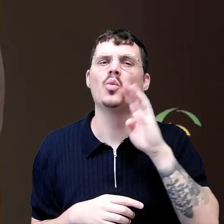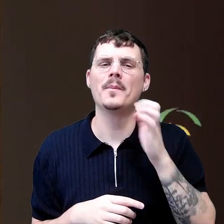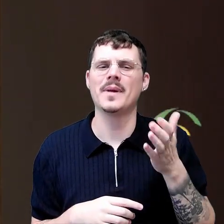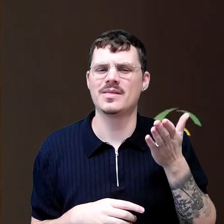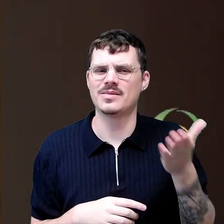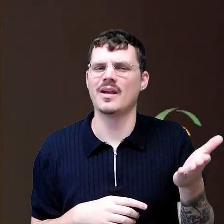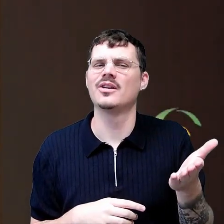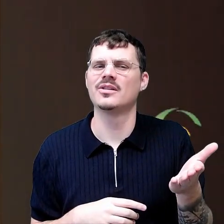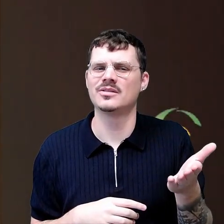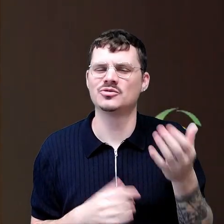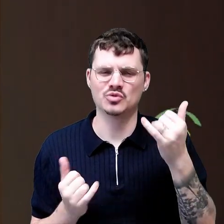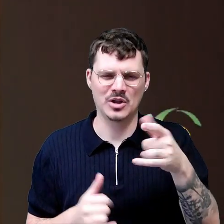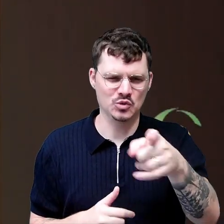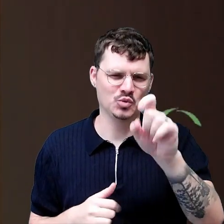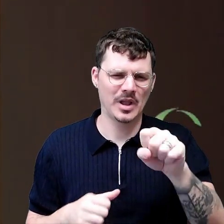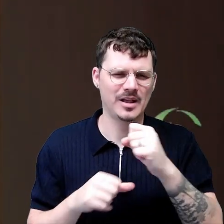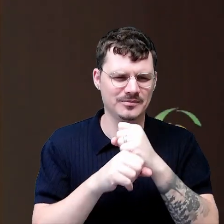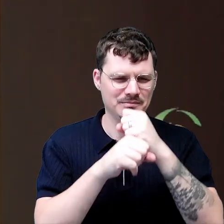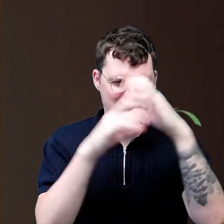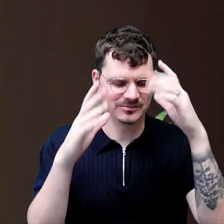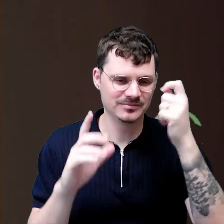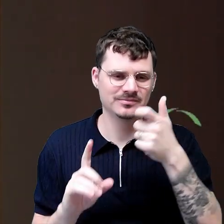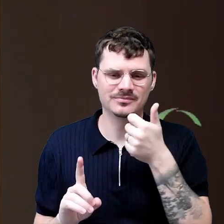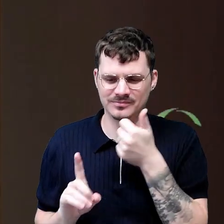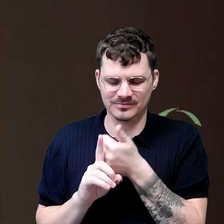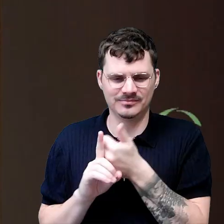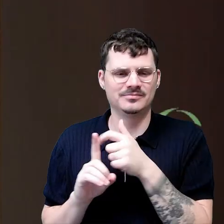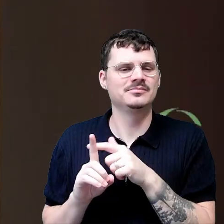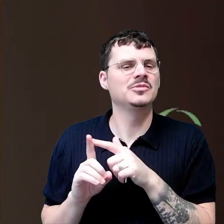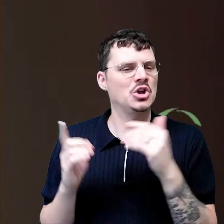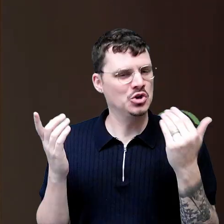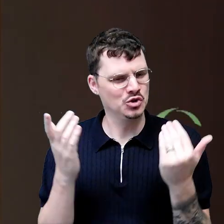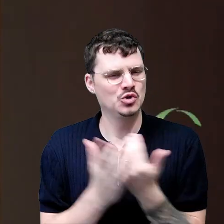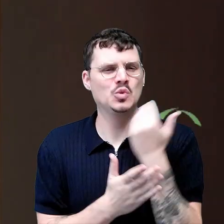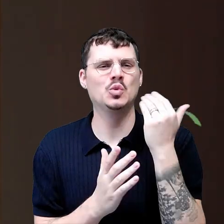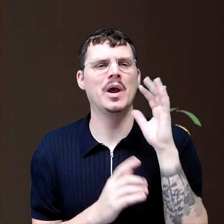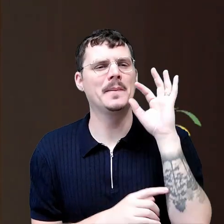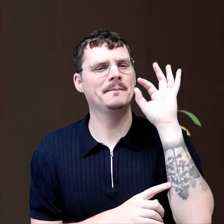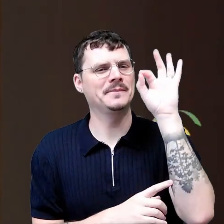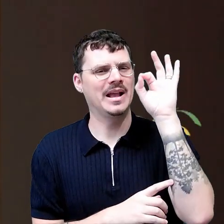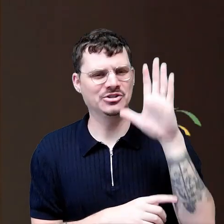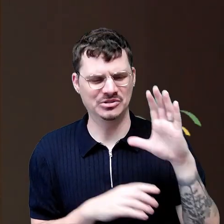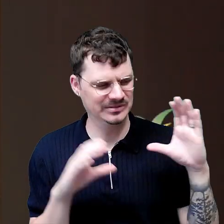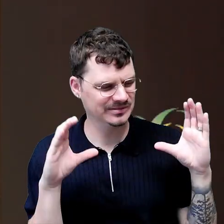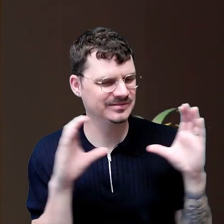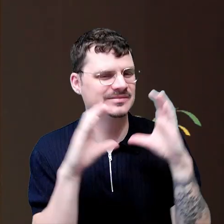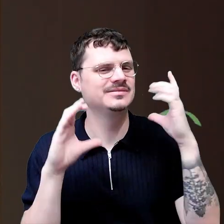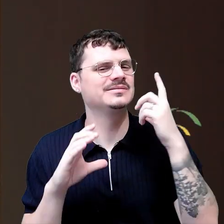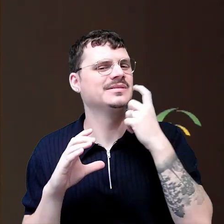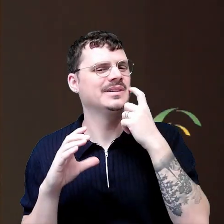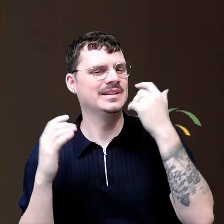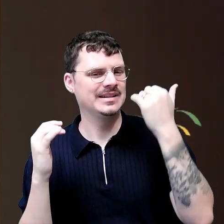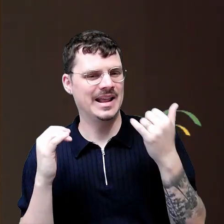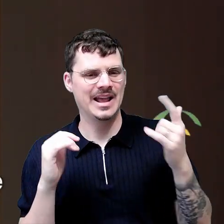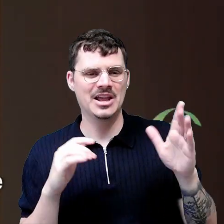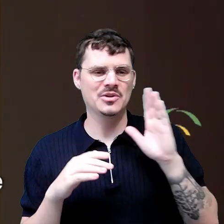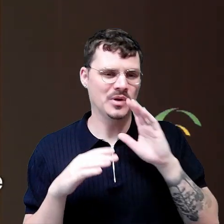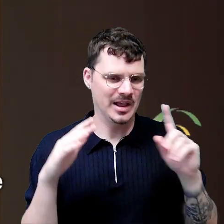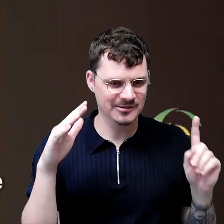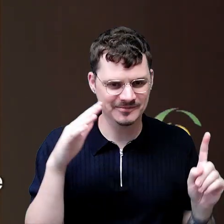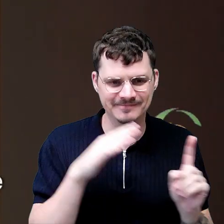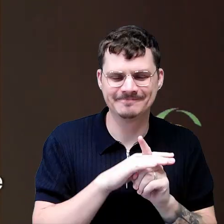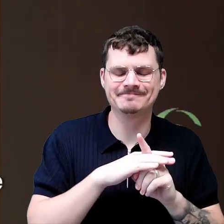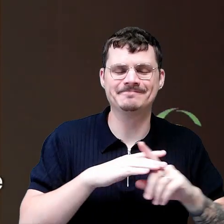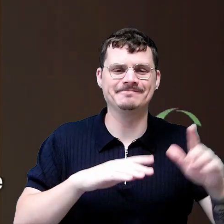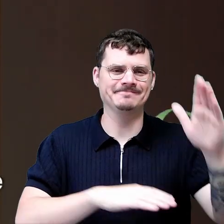there. Now you can just imagine this brand new, newly certified pastor is going to present